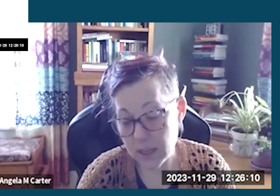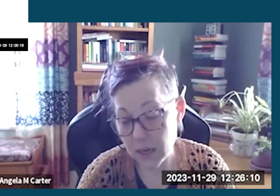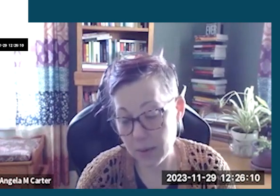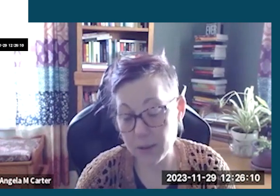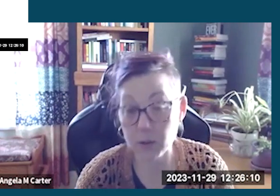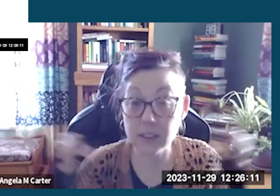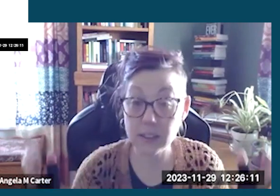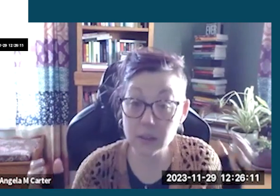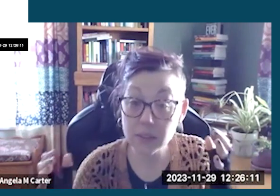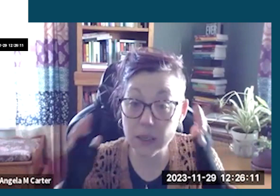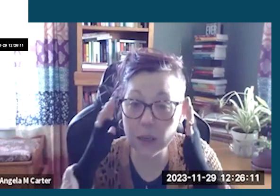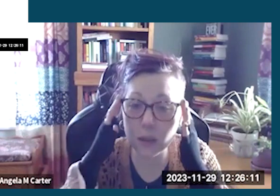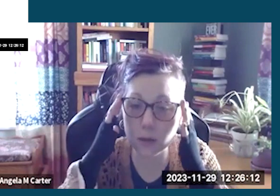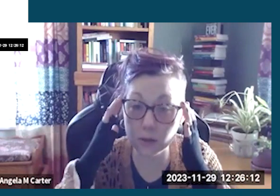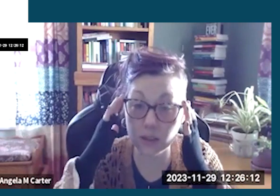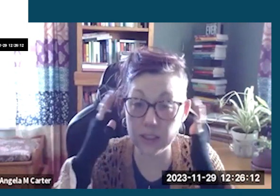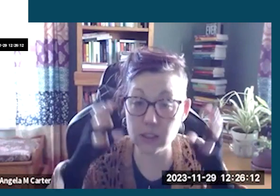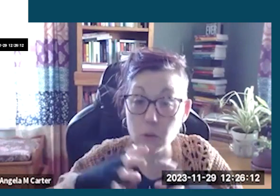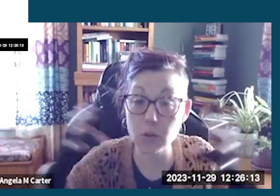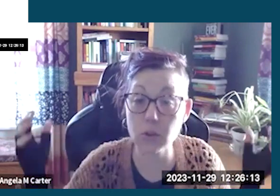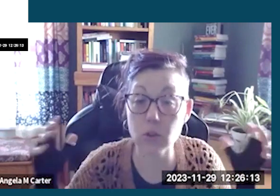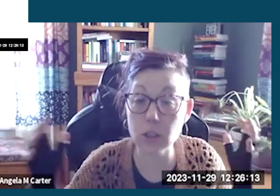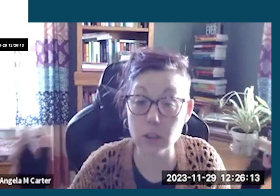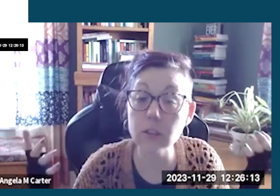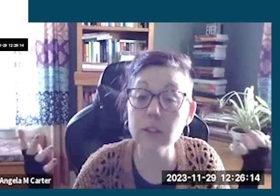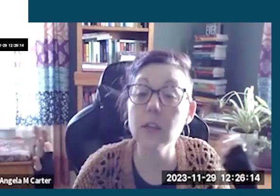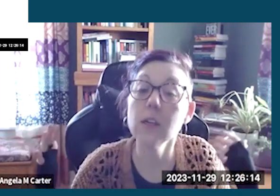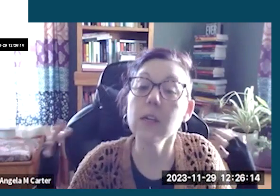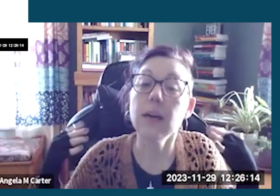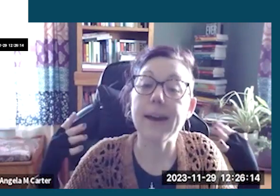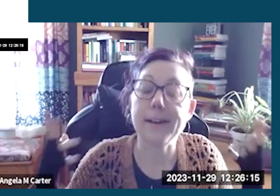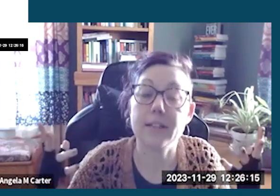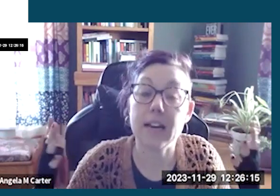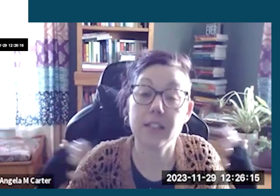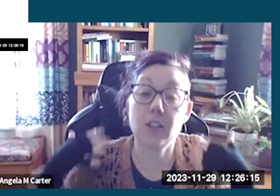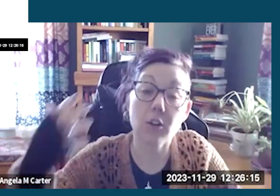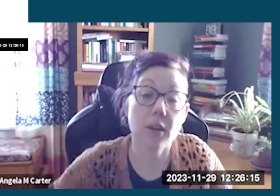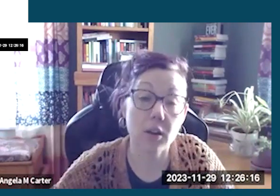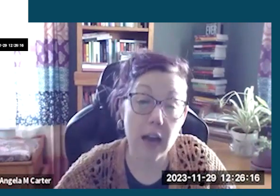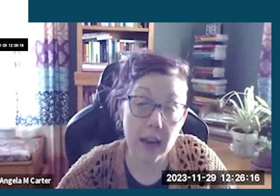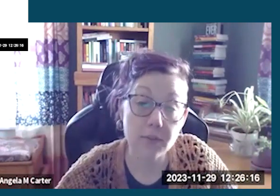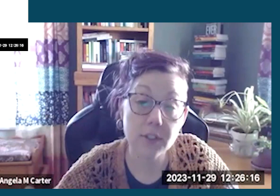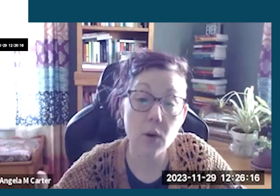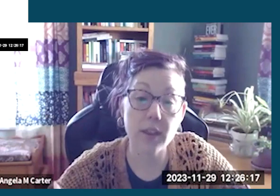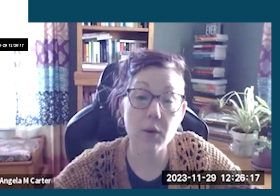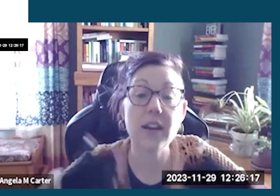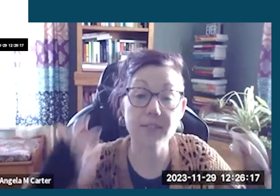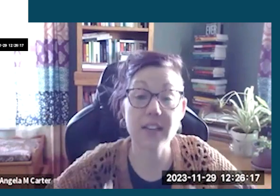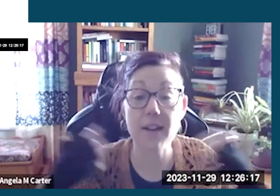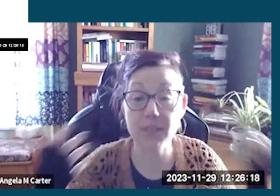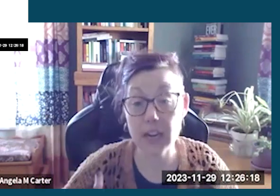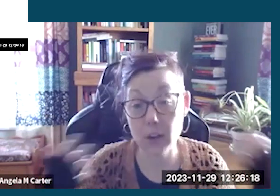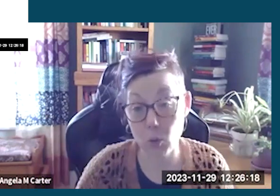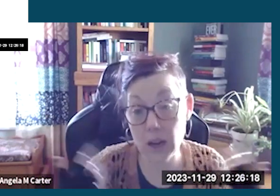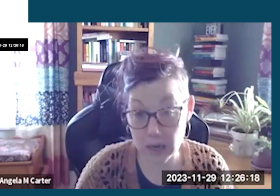was thinking about those systems, these social structures that determine our lives, or that we have